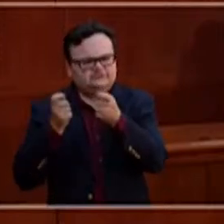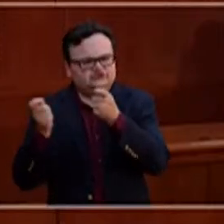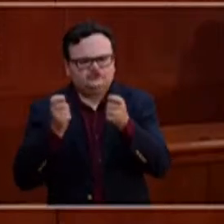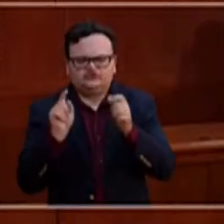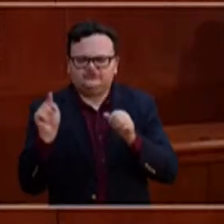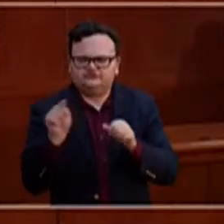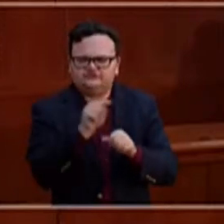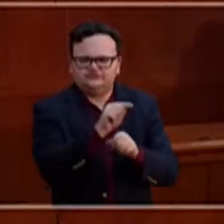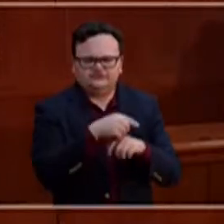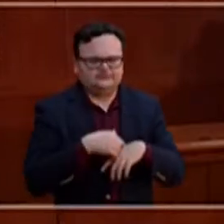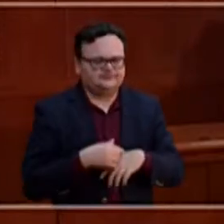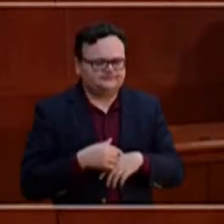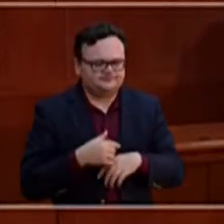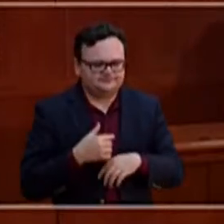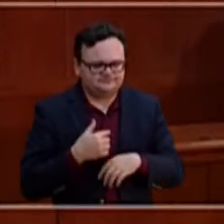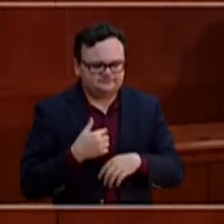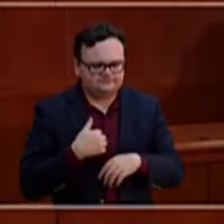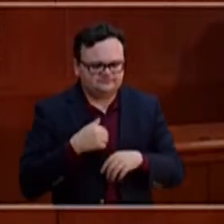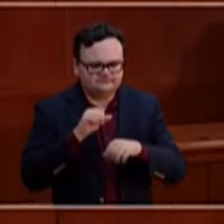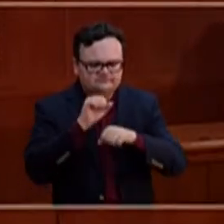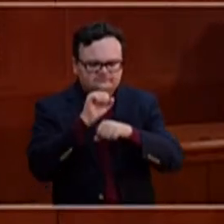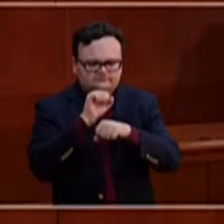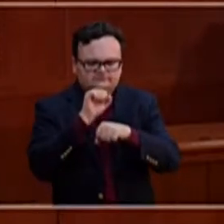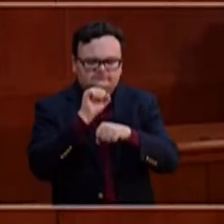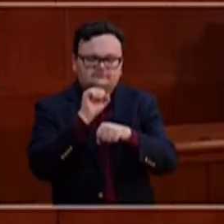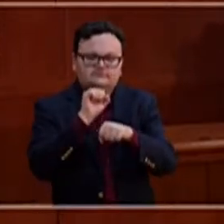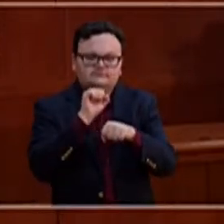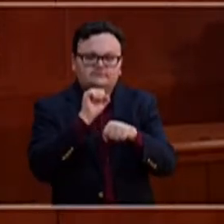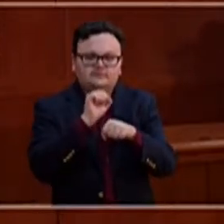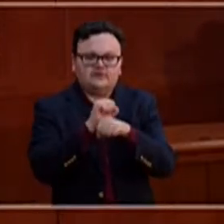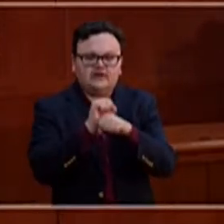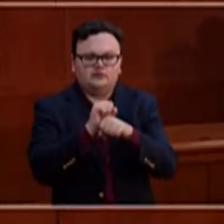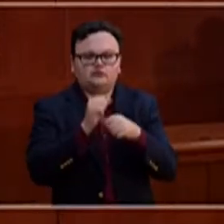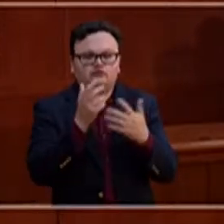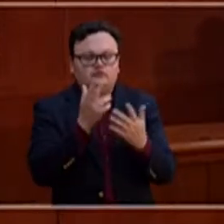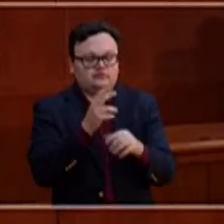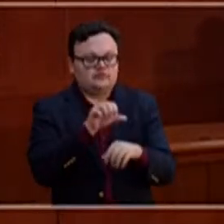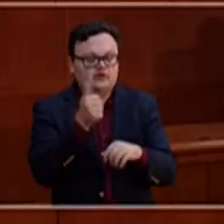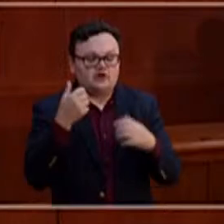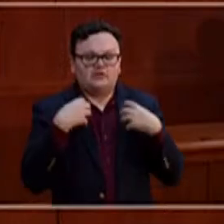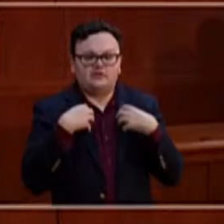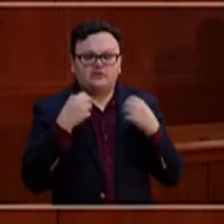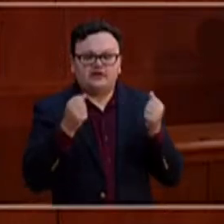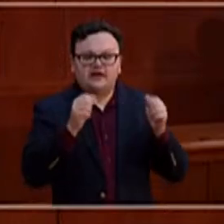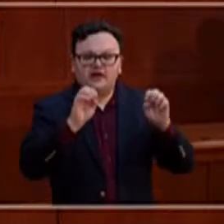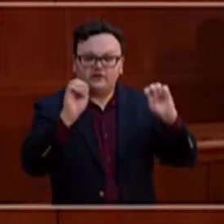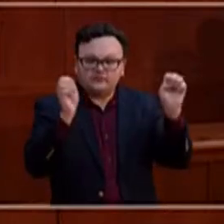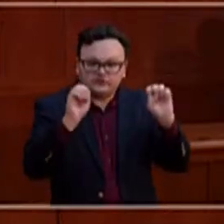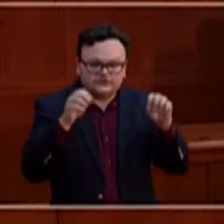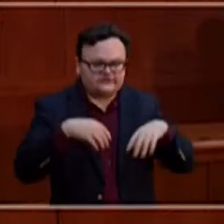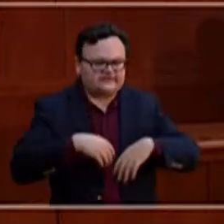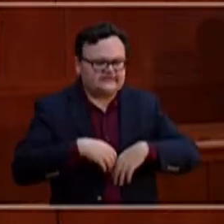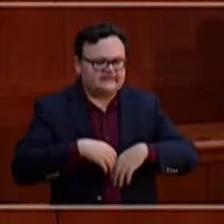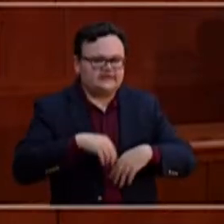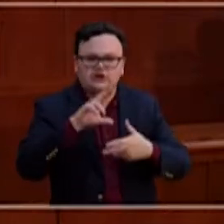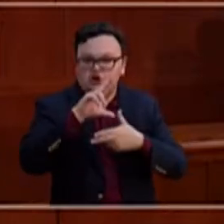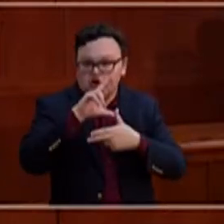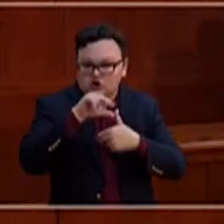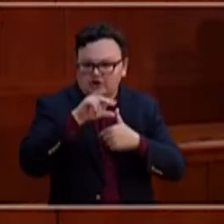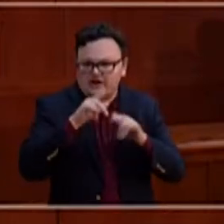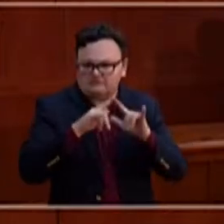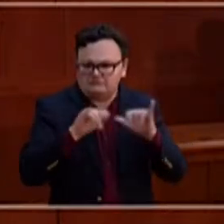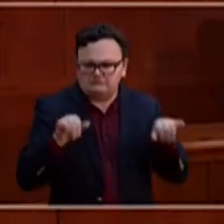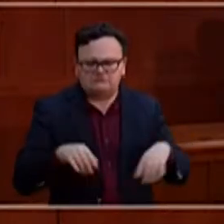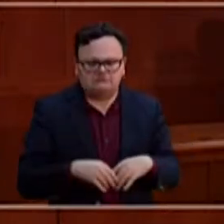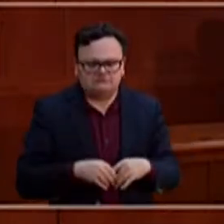in other previous major health emergencies, natural disasters, et cetera. And never